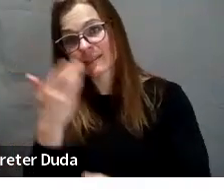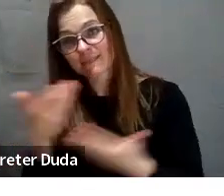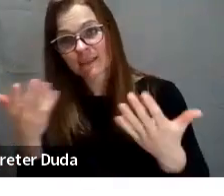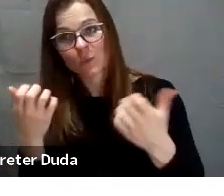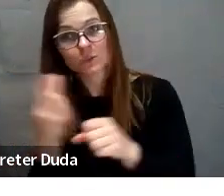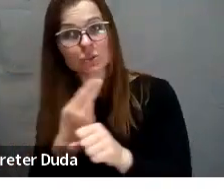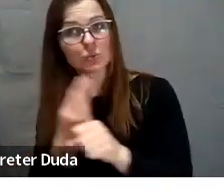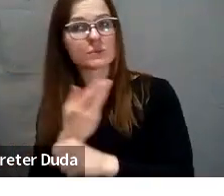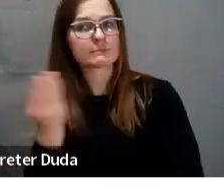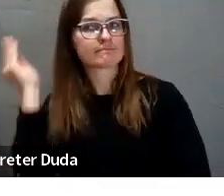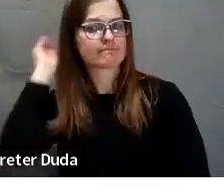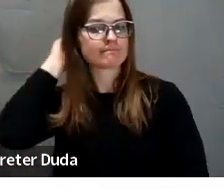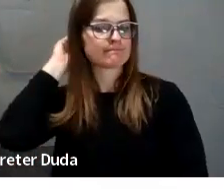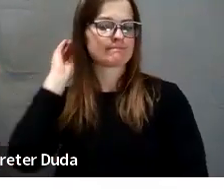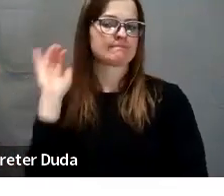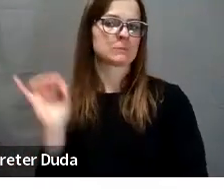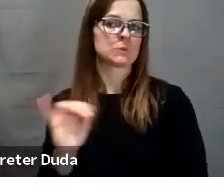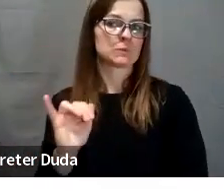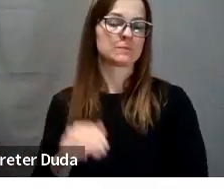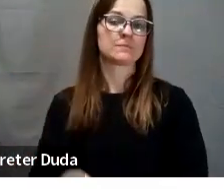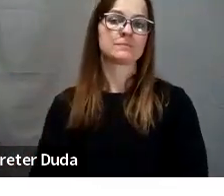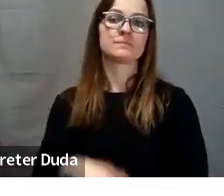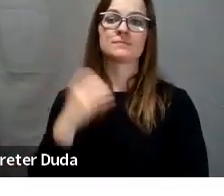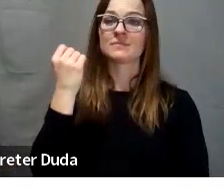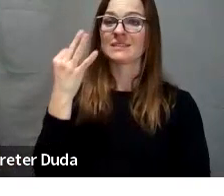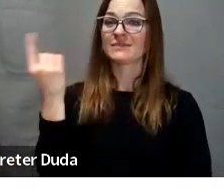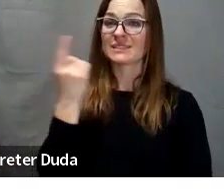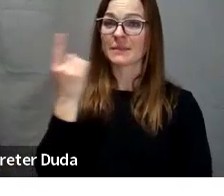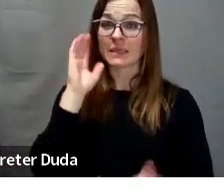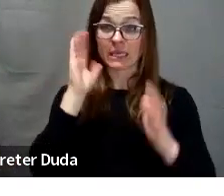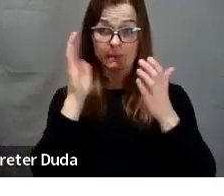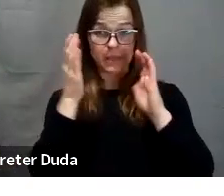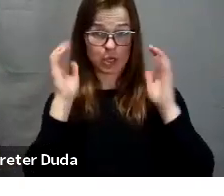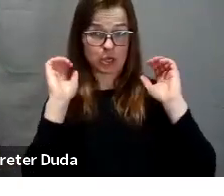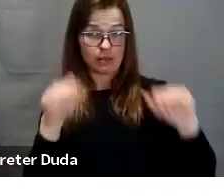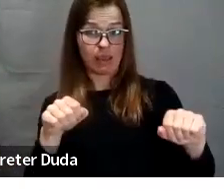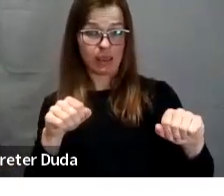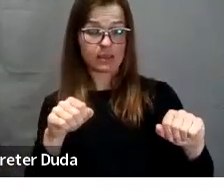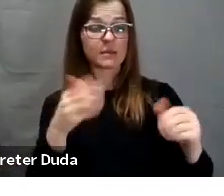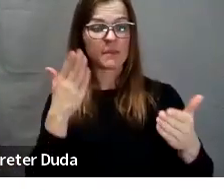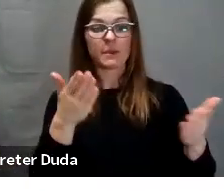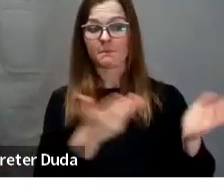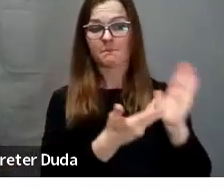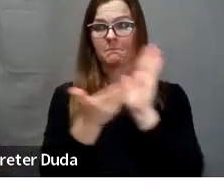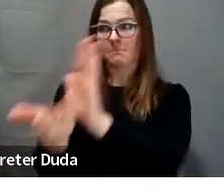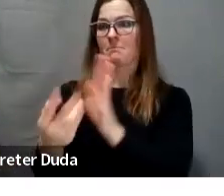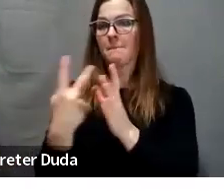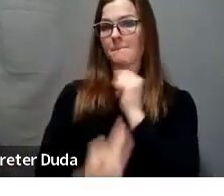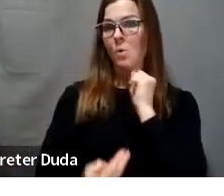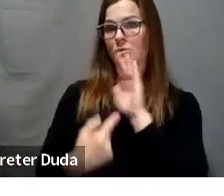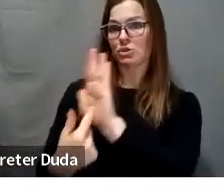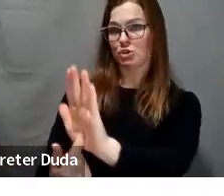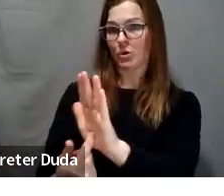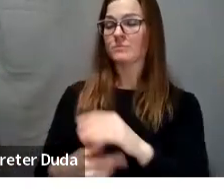know. If we have something that is comparable, we might also bring that out to show. And then after the